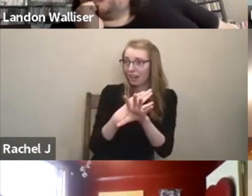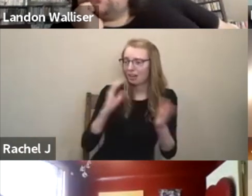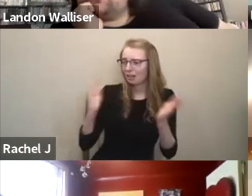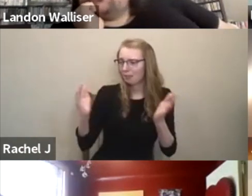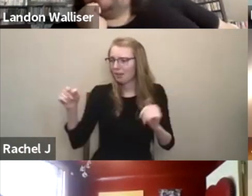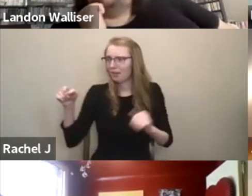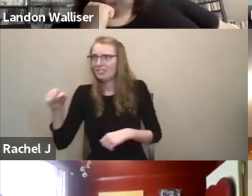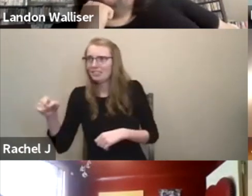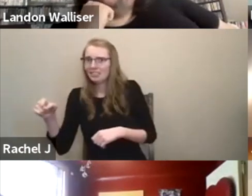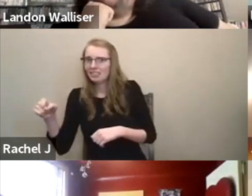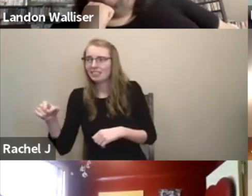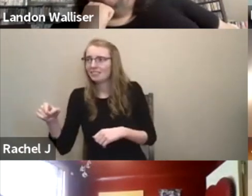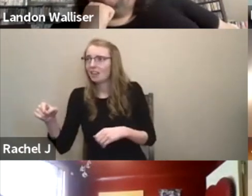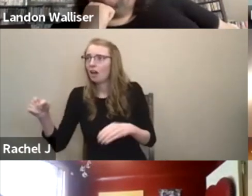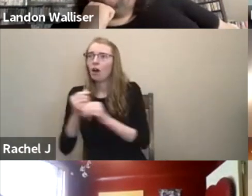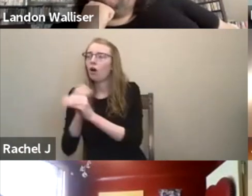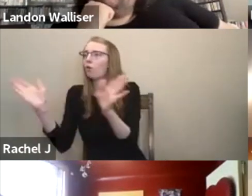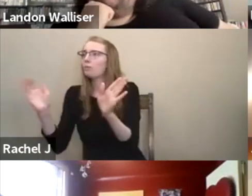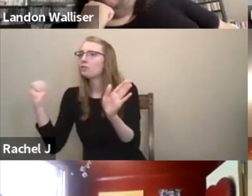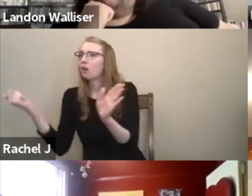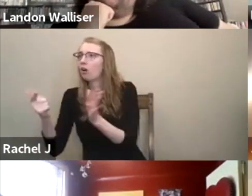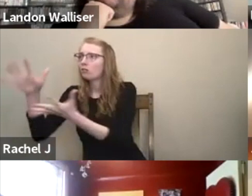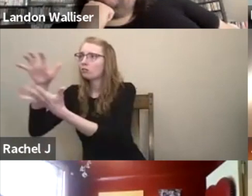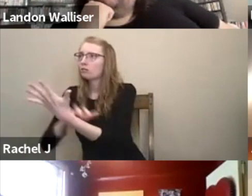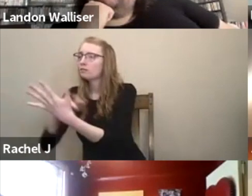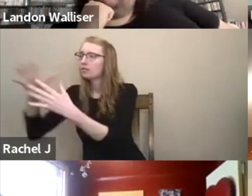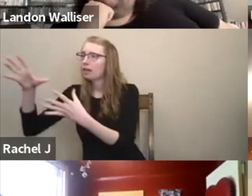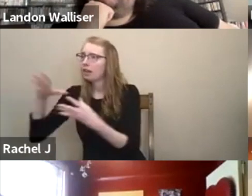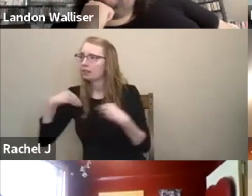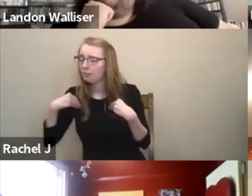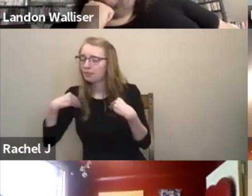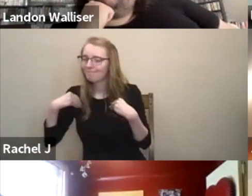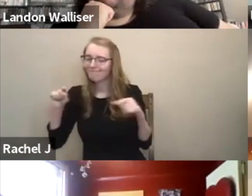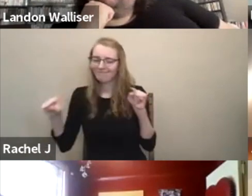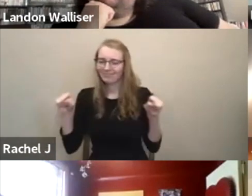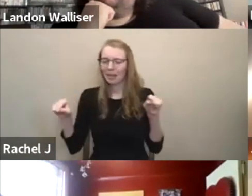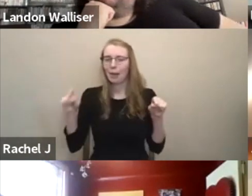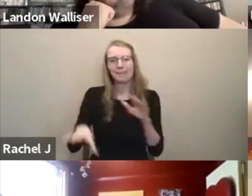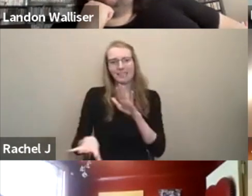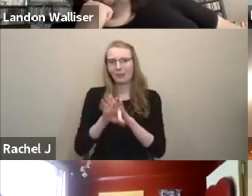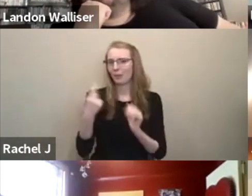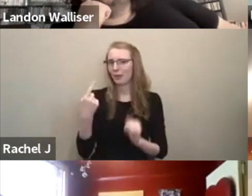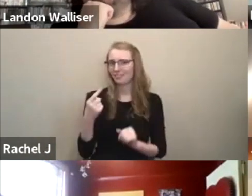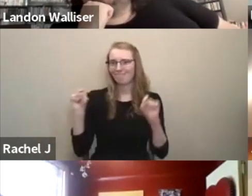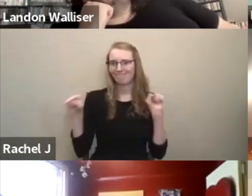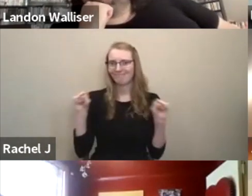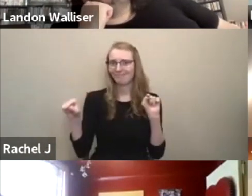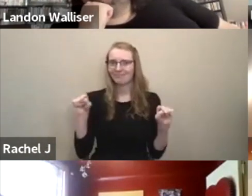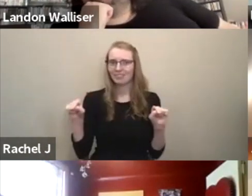Mm-hmm. I would say we are so in flux right now,